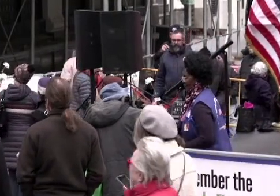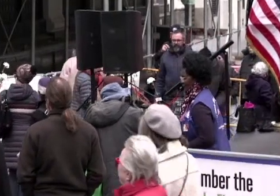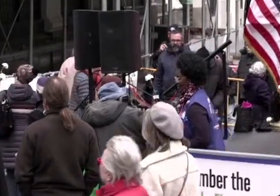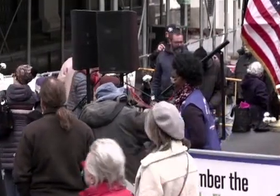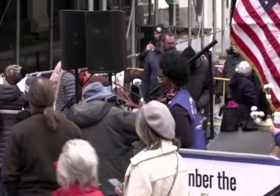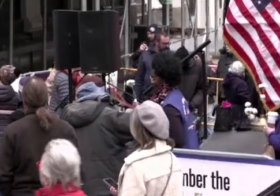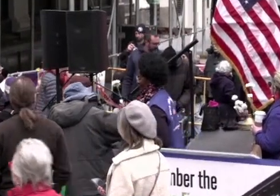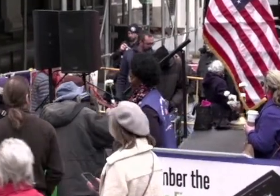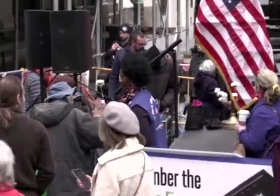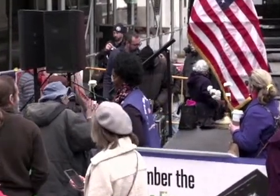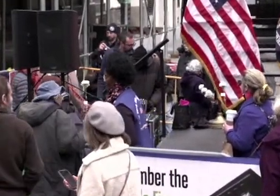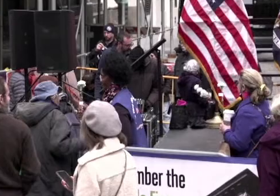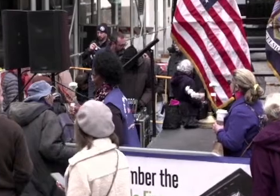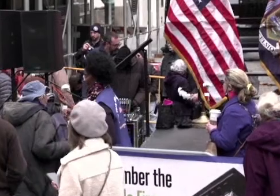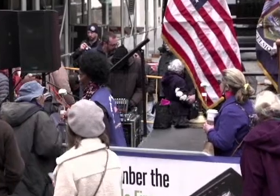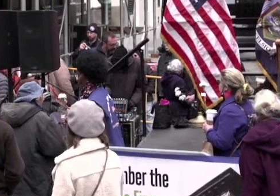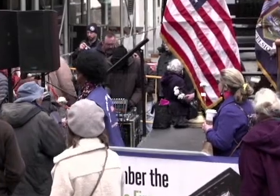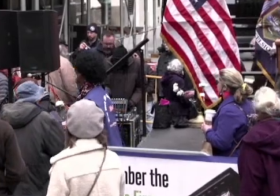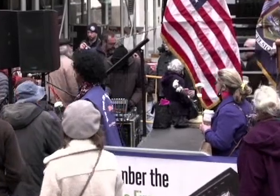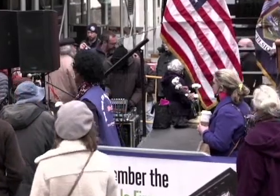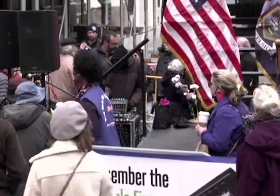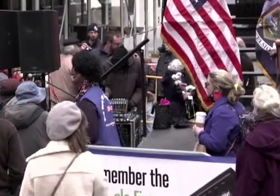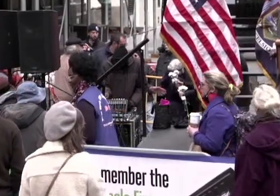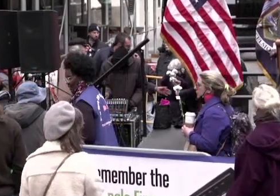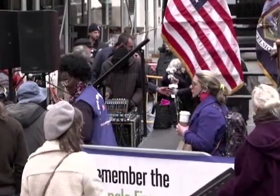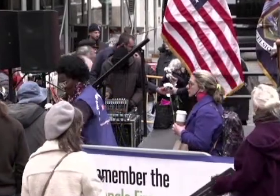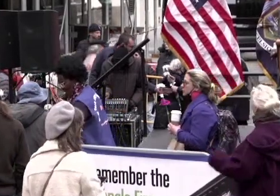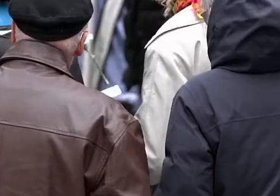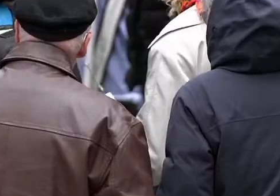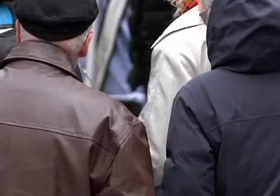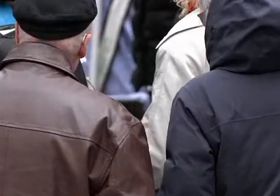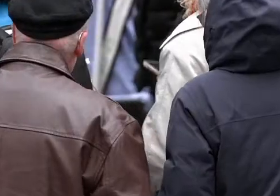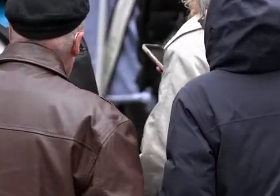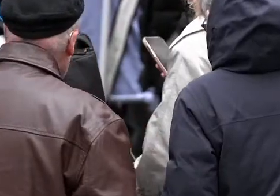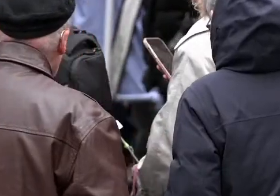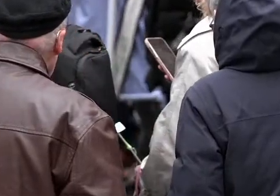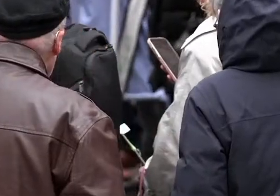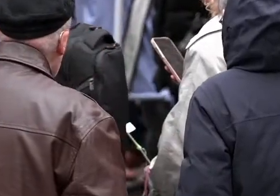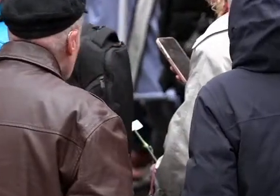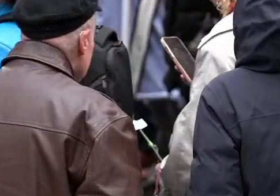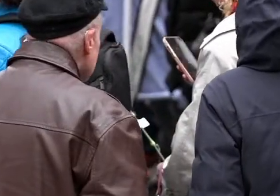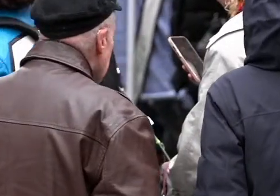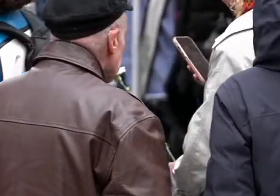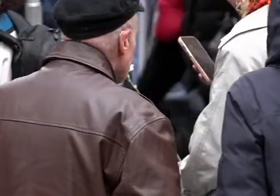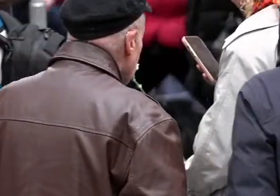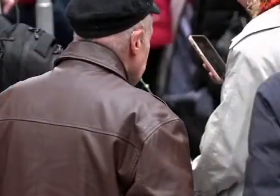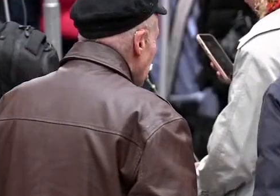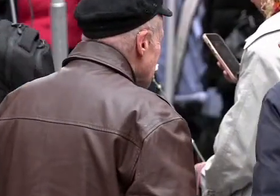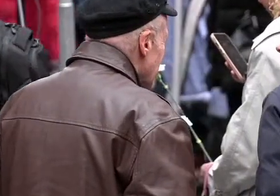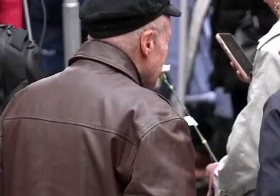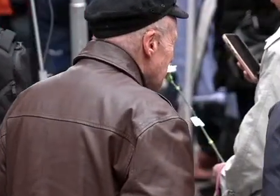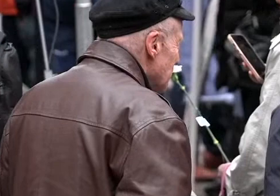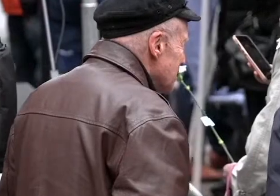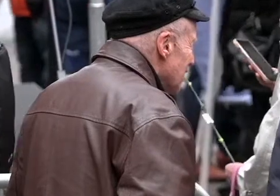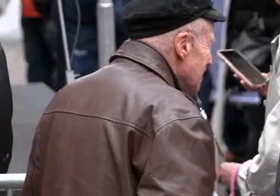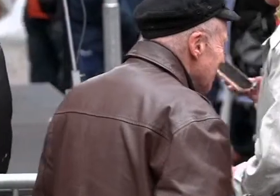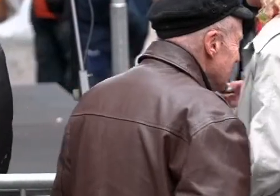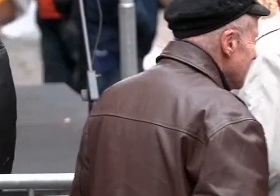22. Rosie Shapiro, 17. Grazia Maria Floresta, 30.